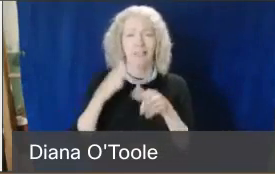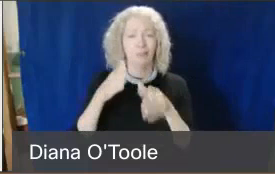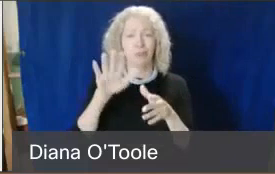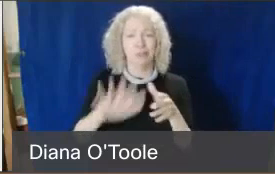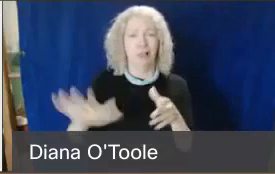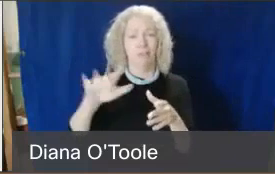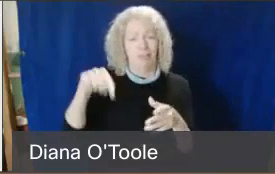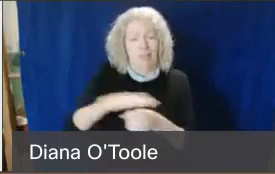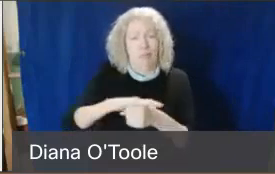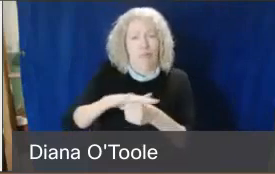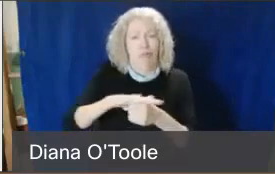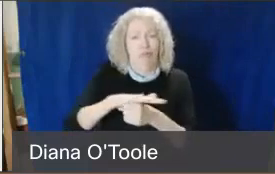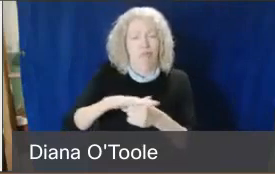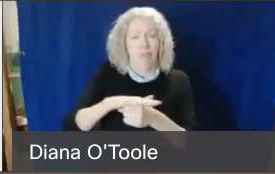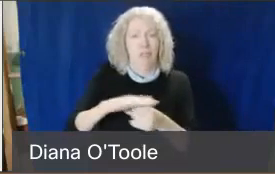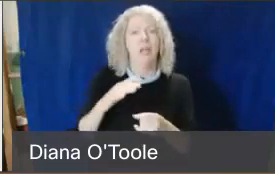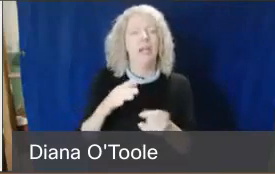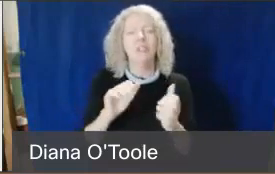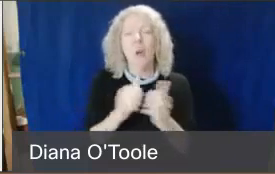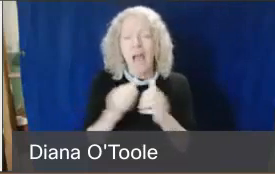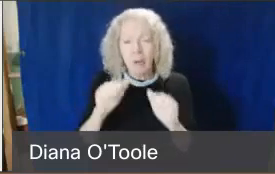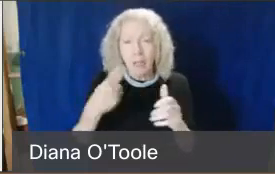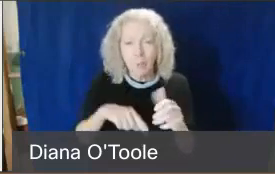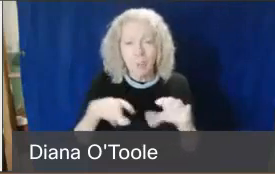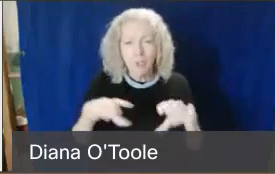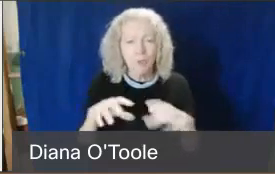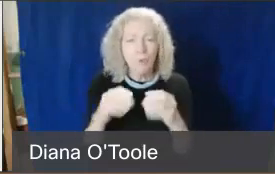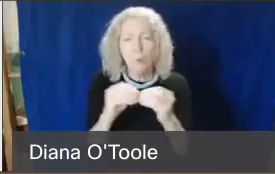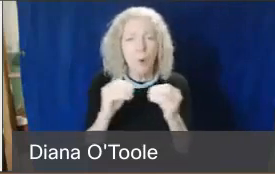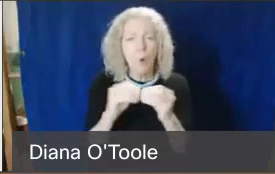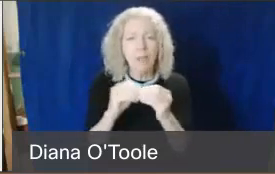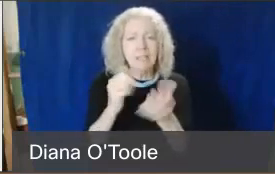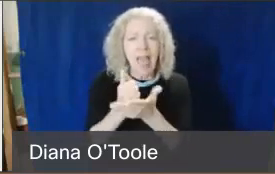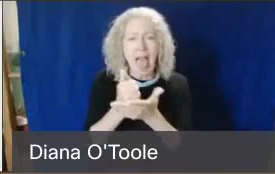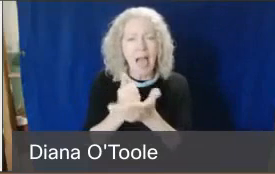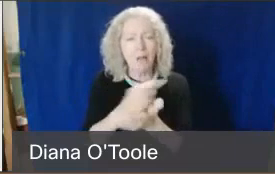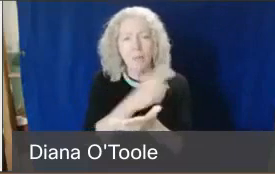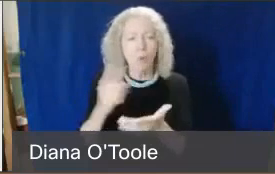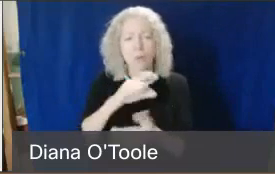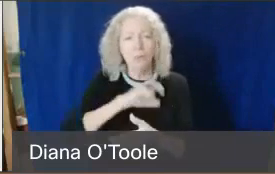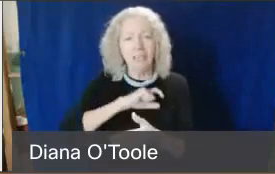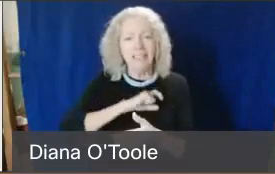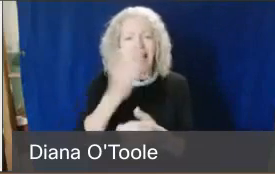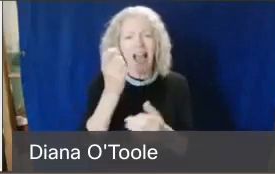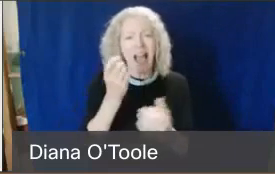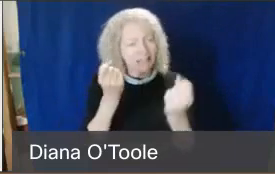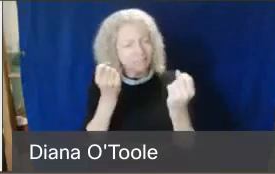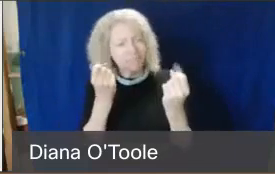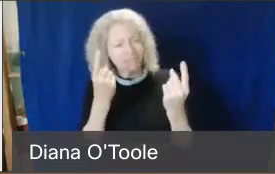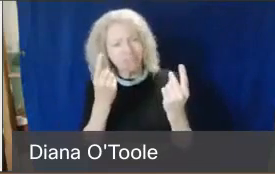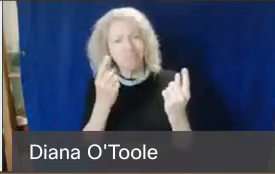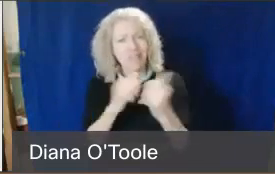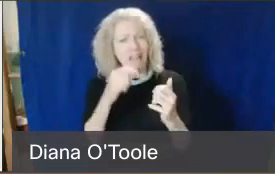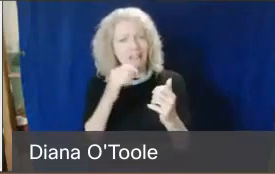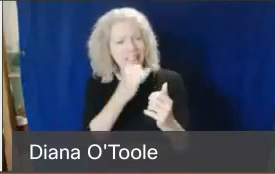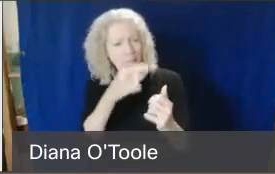around helping those officers experience and understand what it's like to be a person of color, for example, in a late